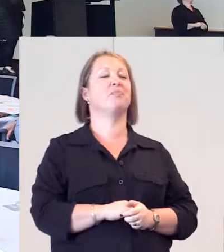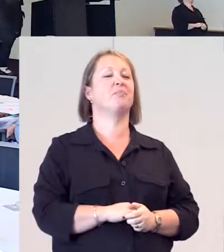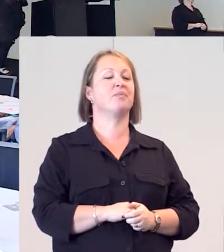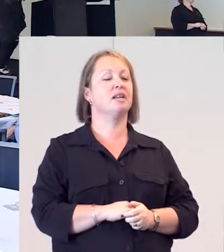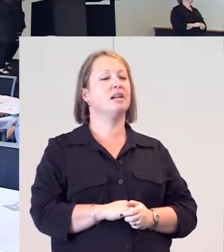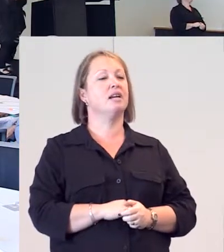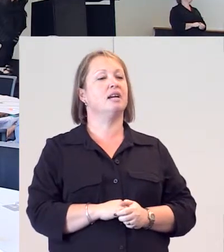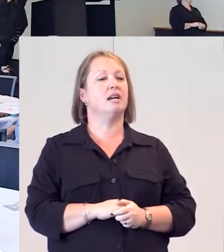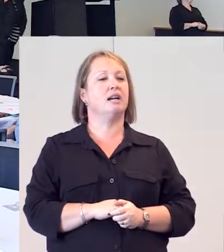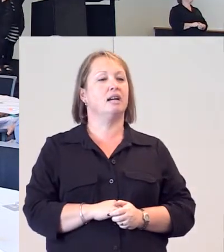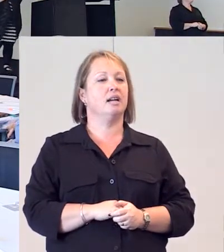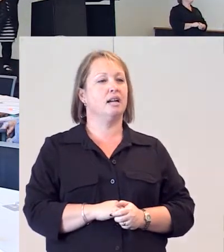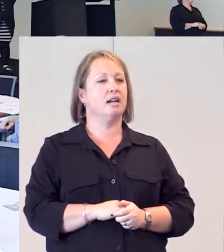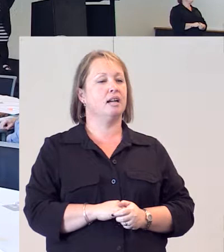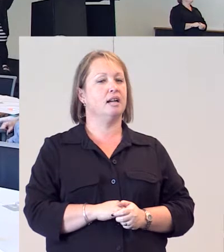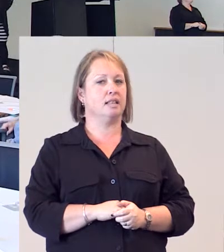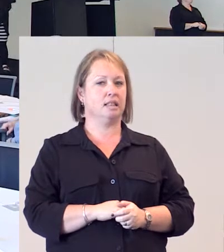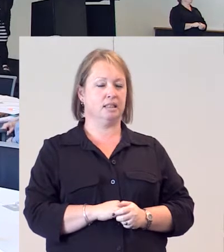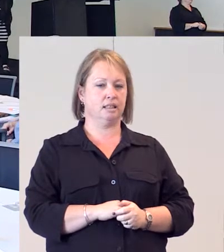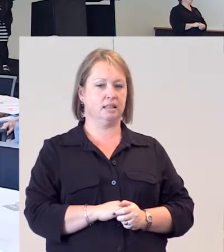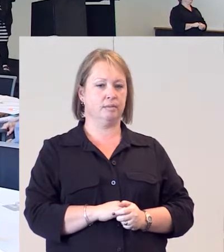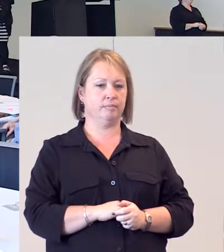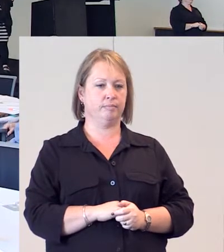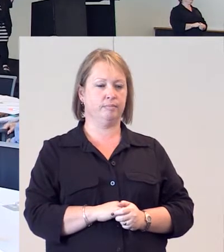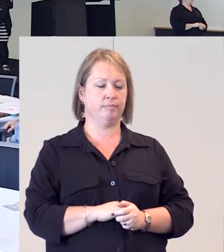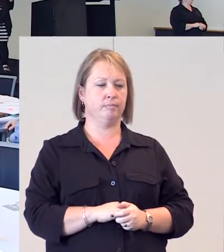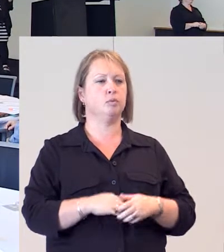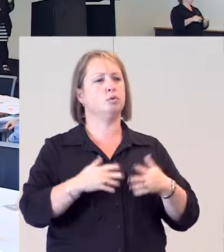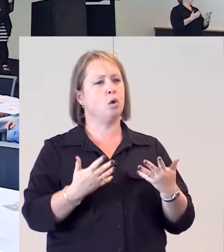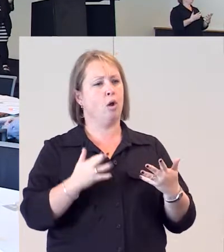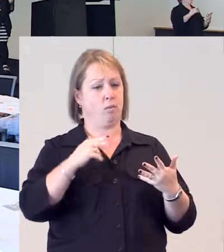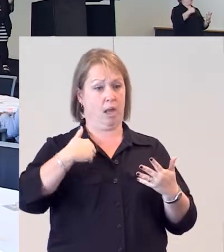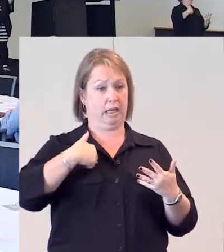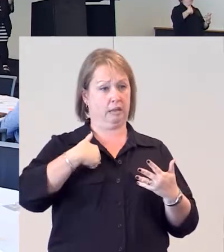Okay, so what, in order for us to get the